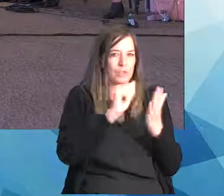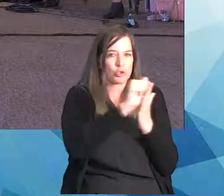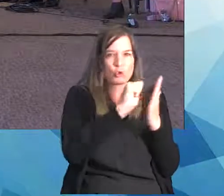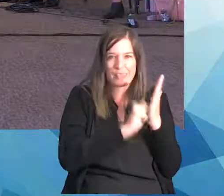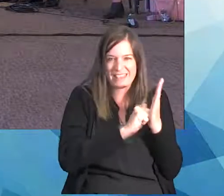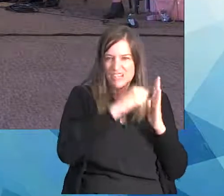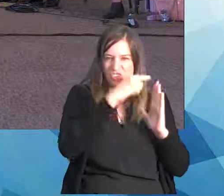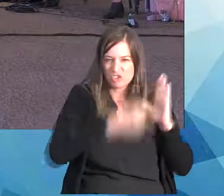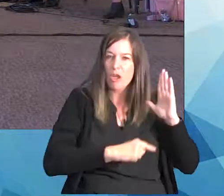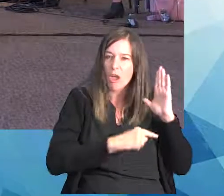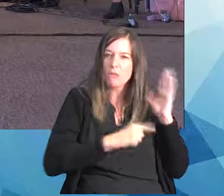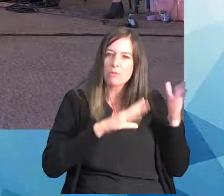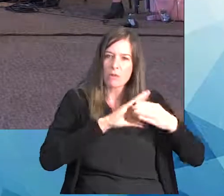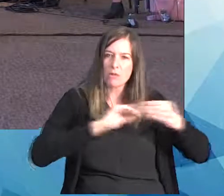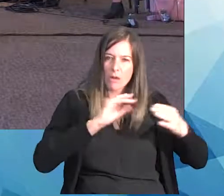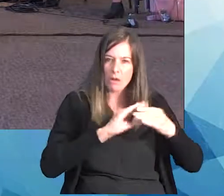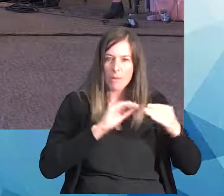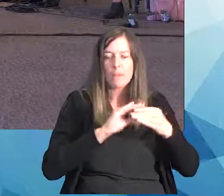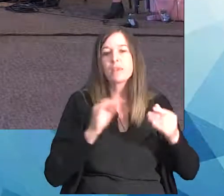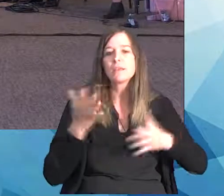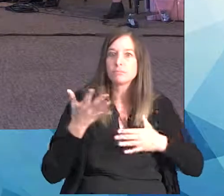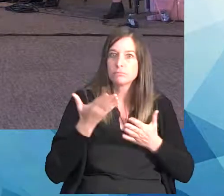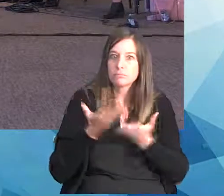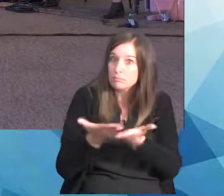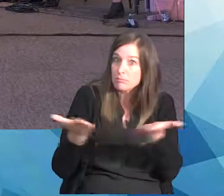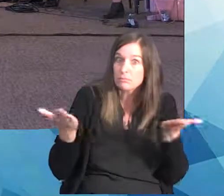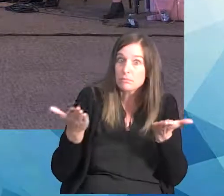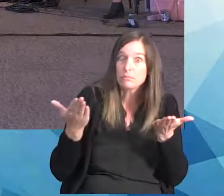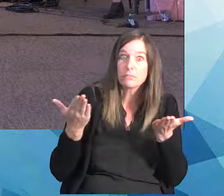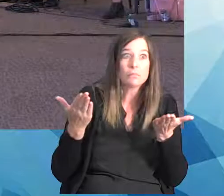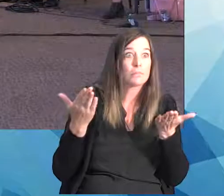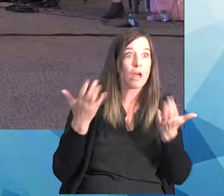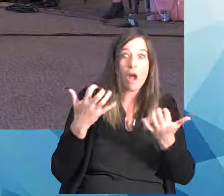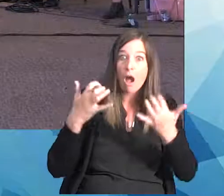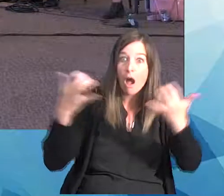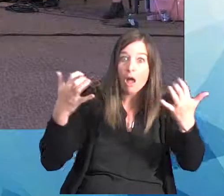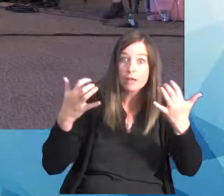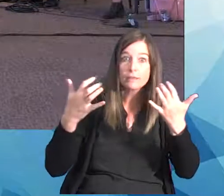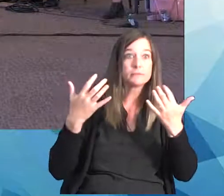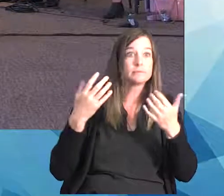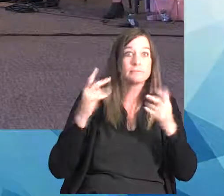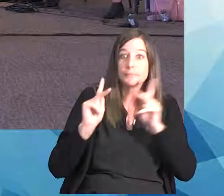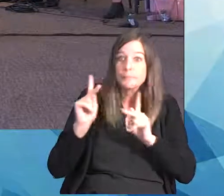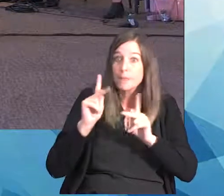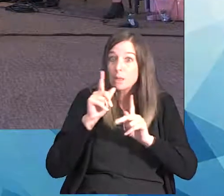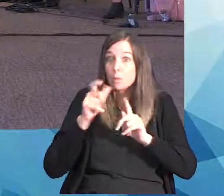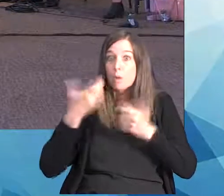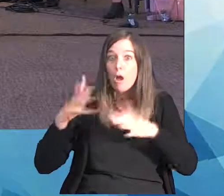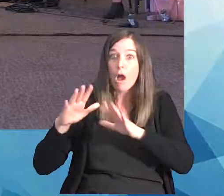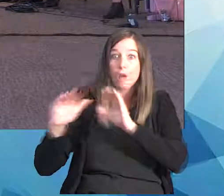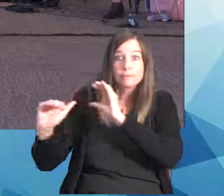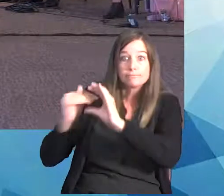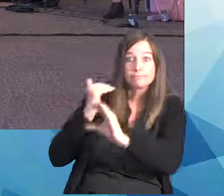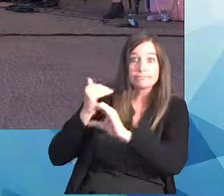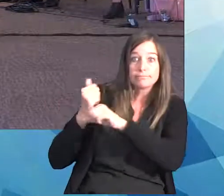Are there any members of the public who have submitted their forms?